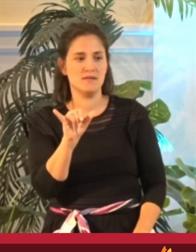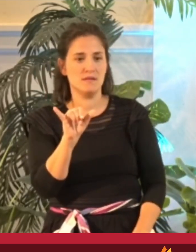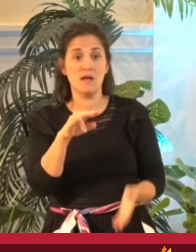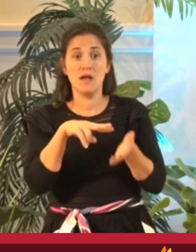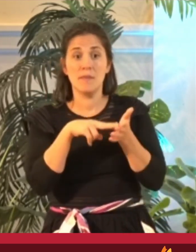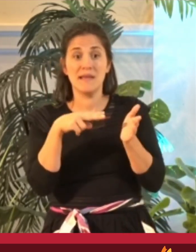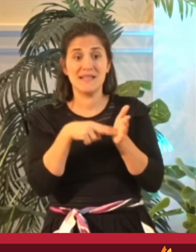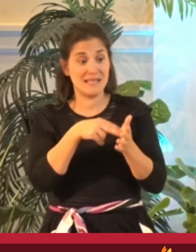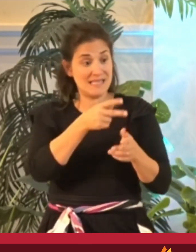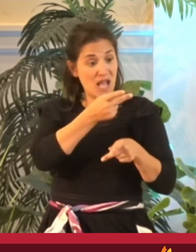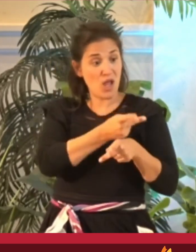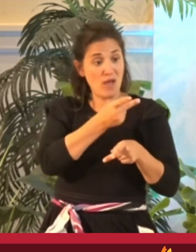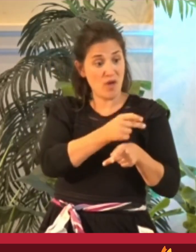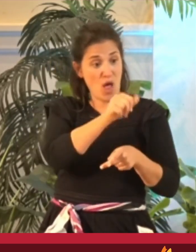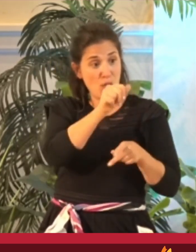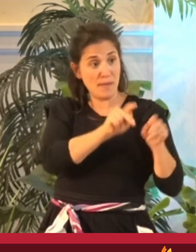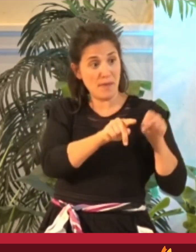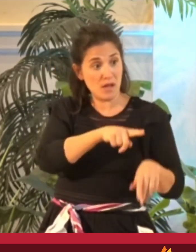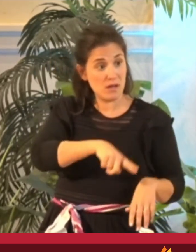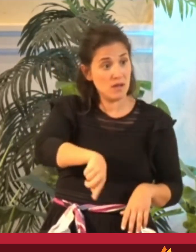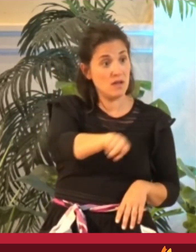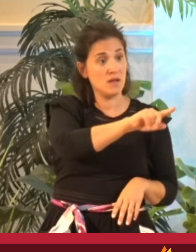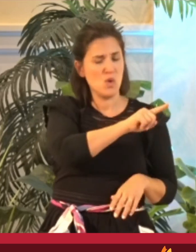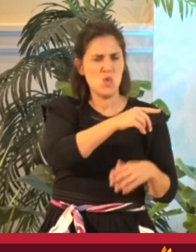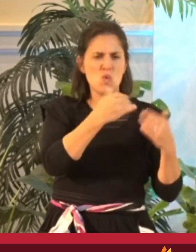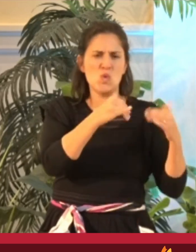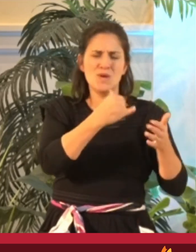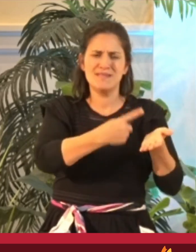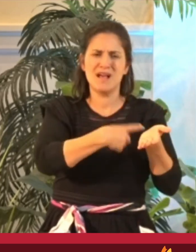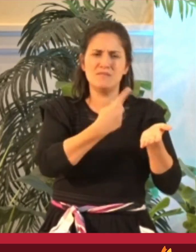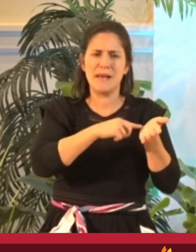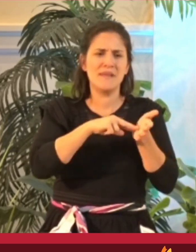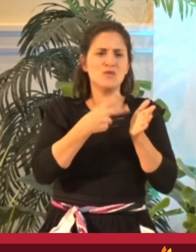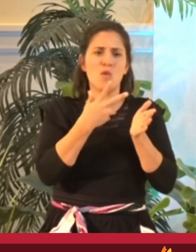ourselves. And taking care of oneself sometimes